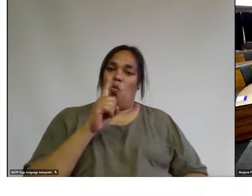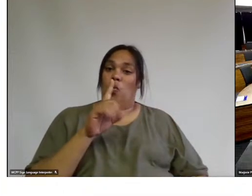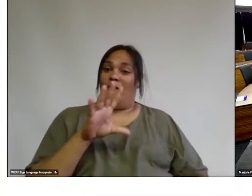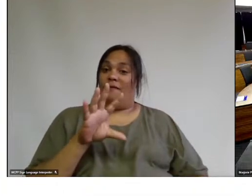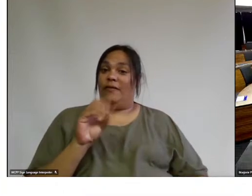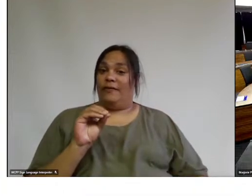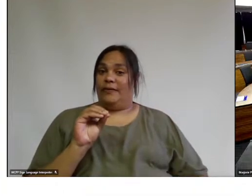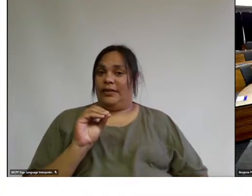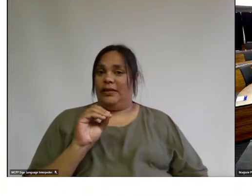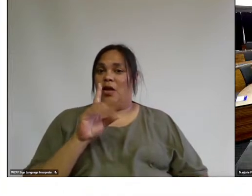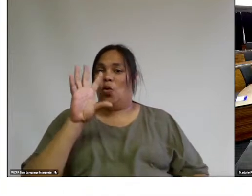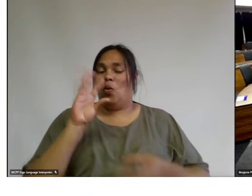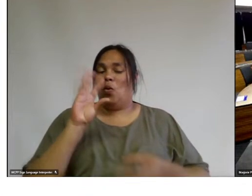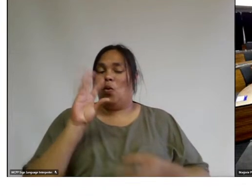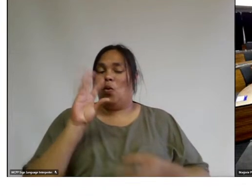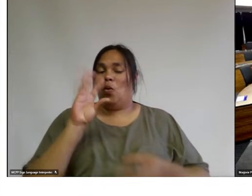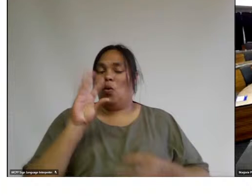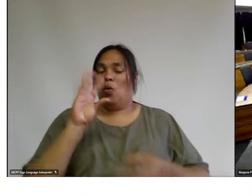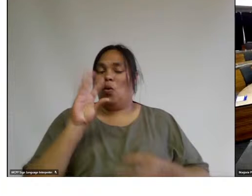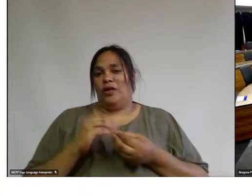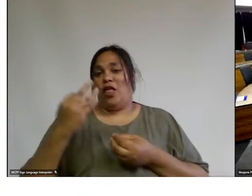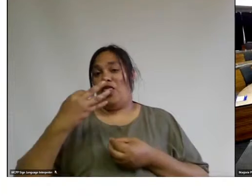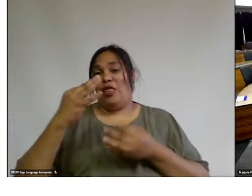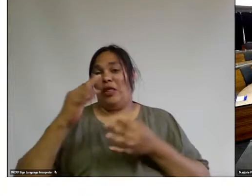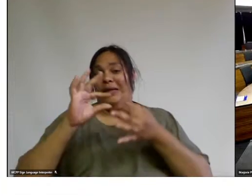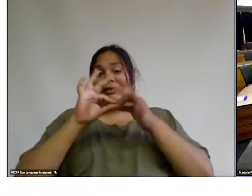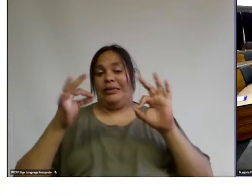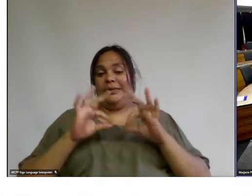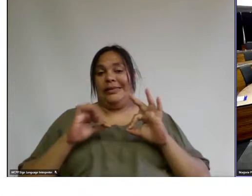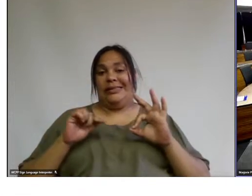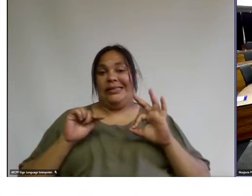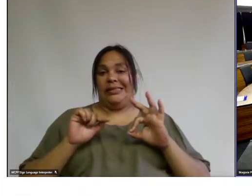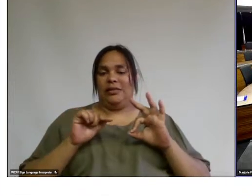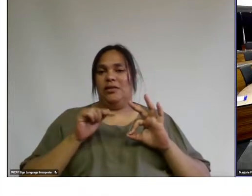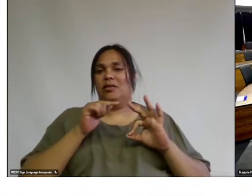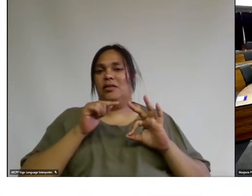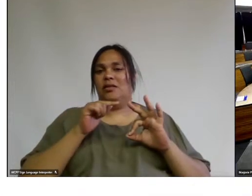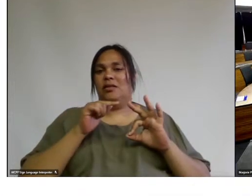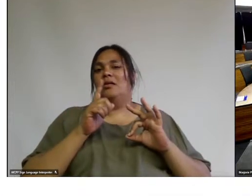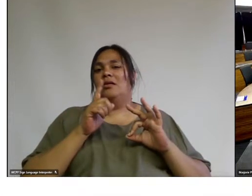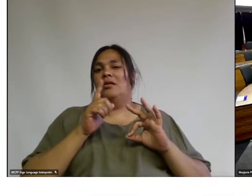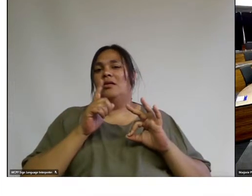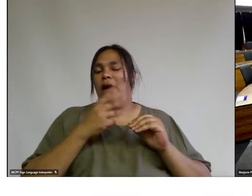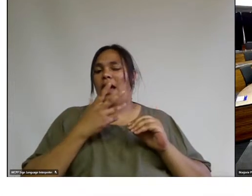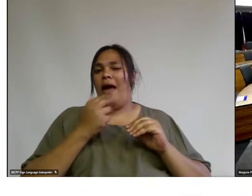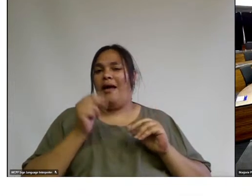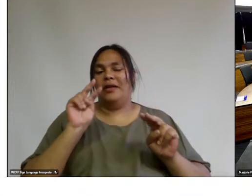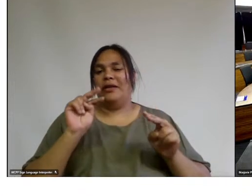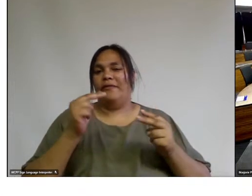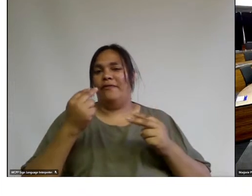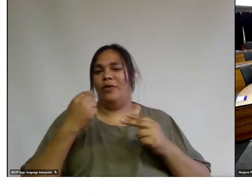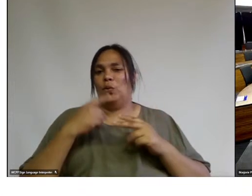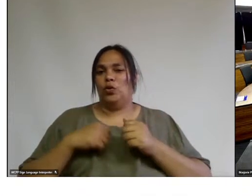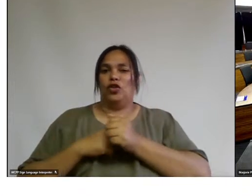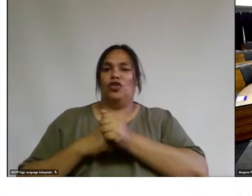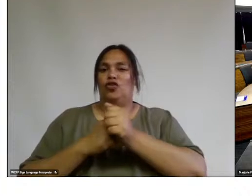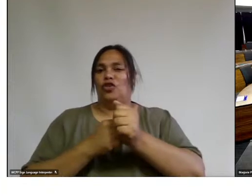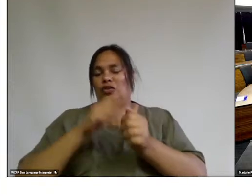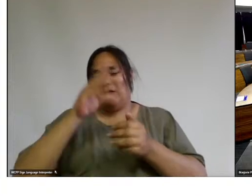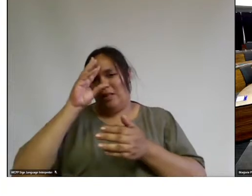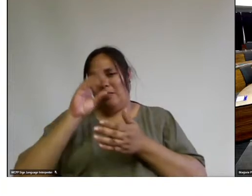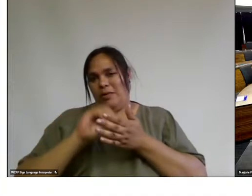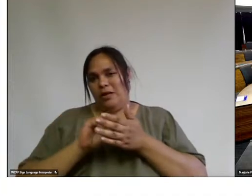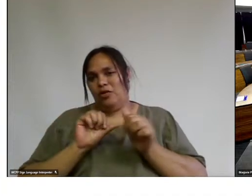150, the conclusion, the third sentence, which speaks about having reviewed the strategic risks on a